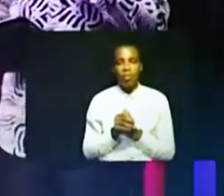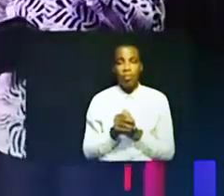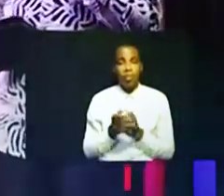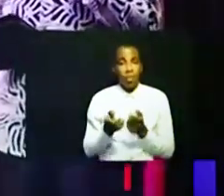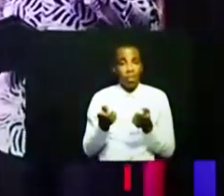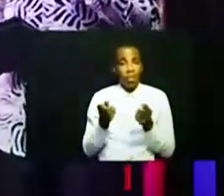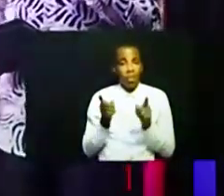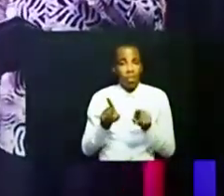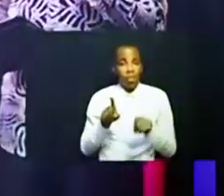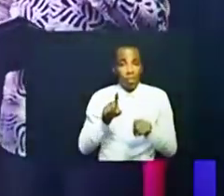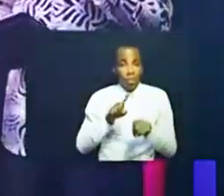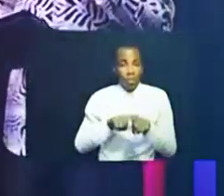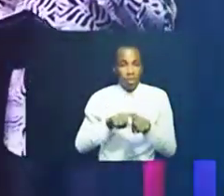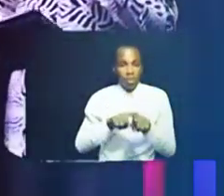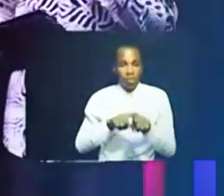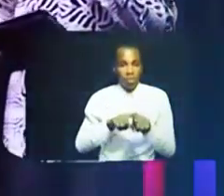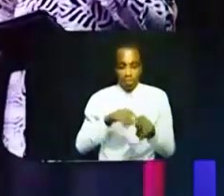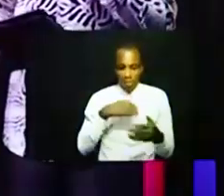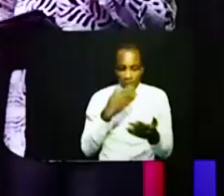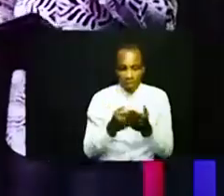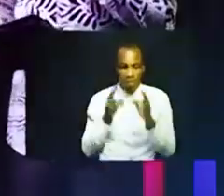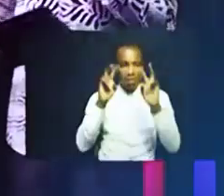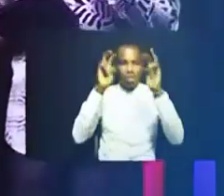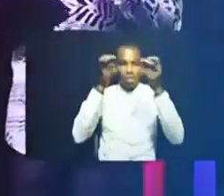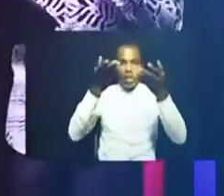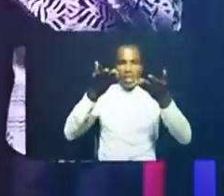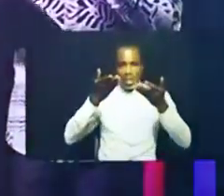the topic they gave me was on